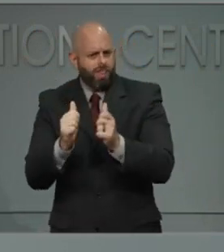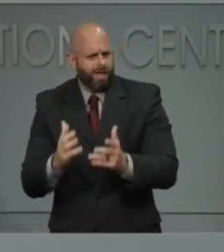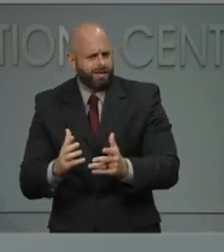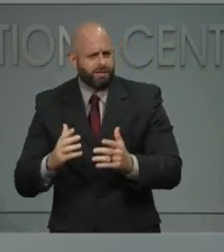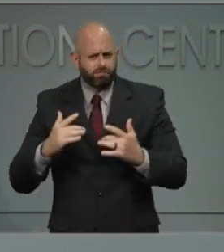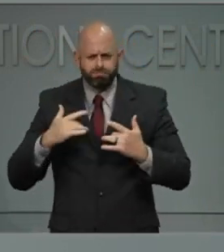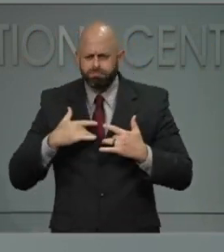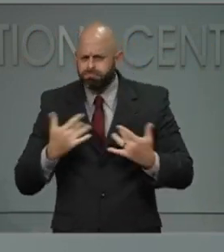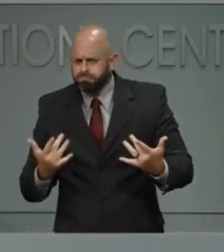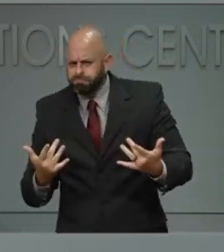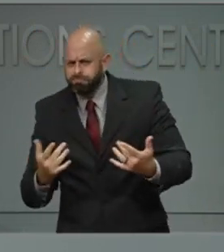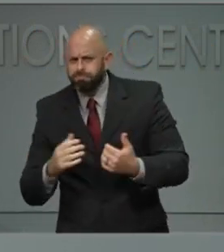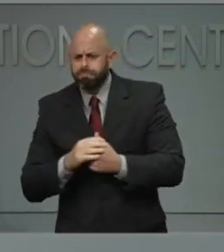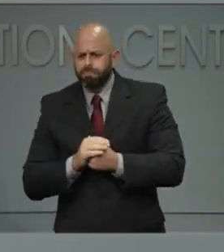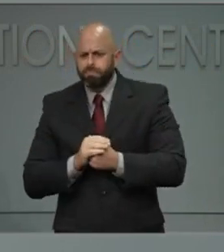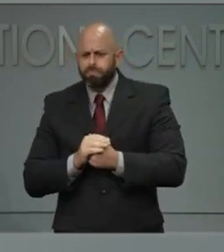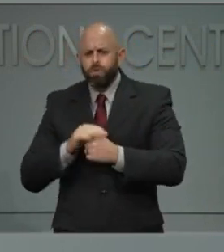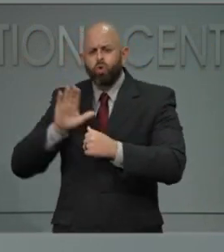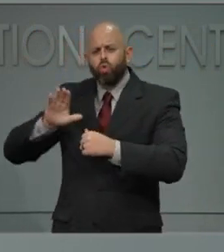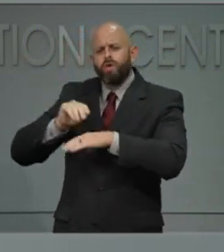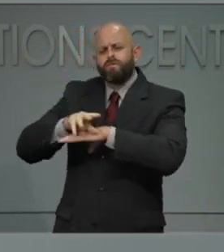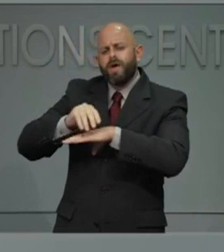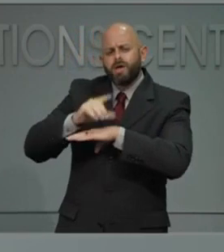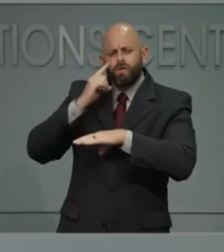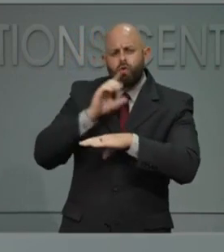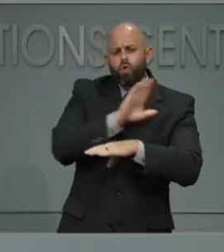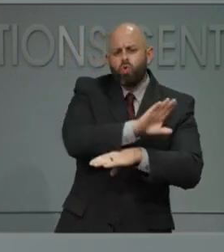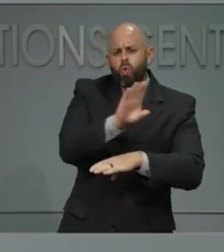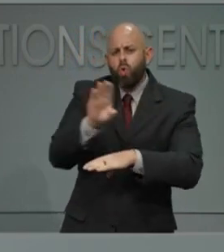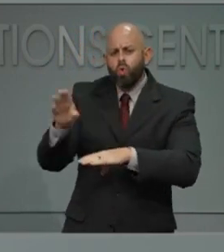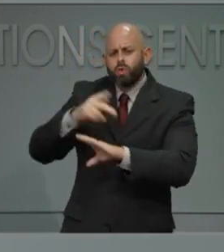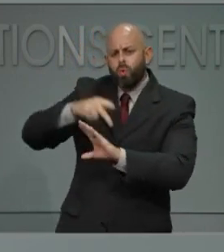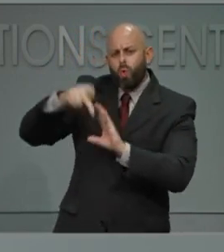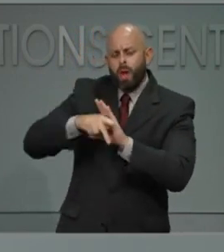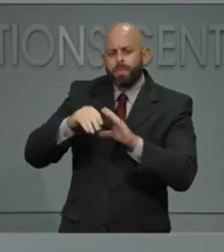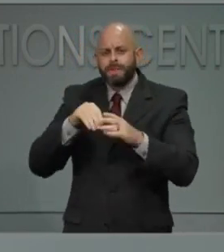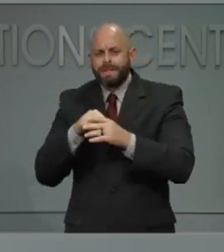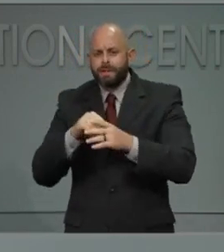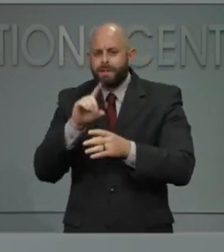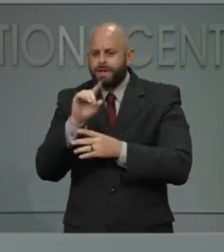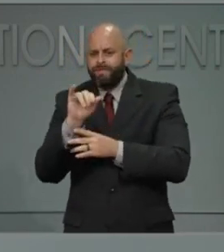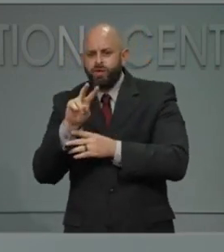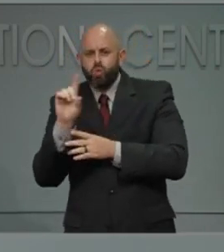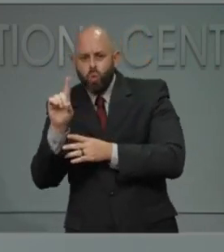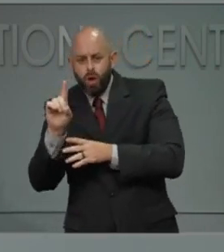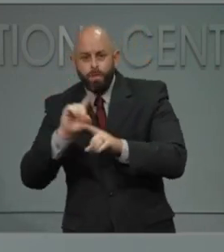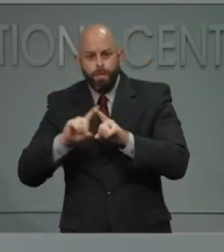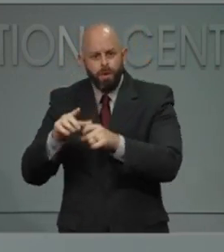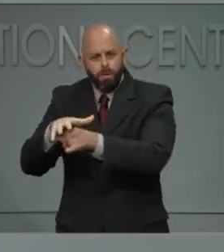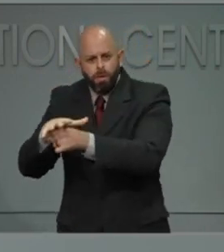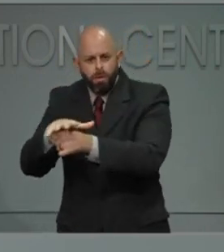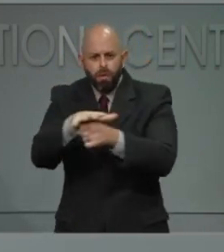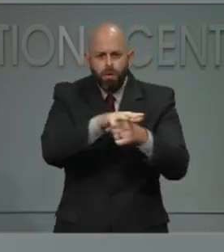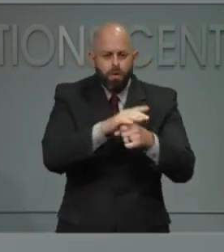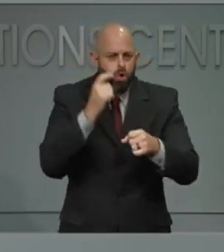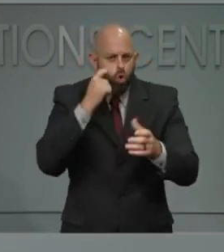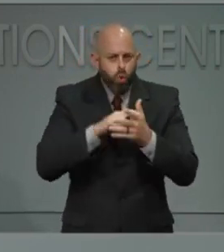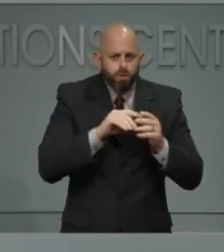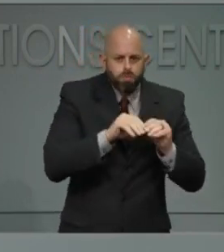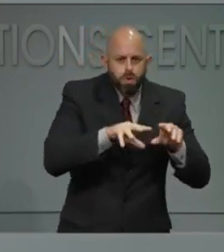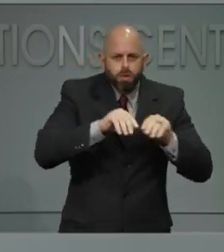those programs to do, considering that we're seeing clusters pop up in athletic